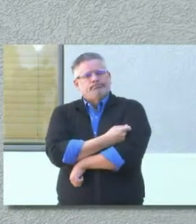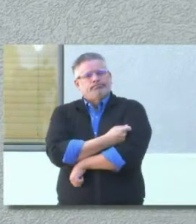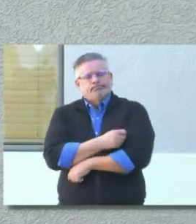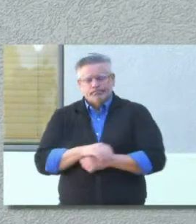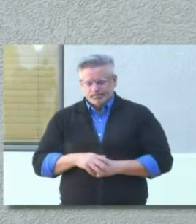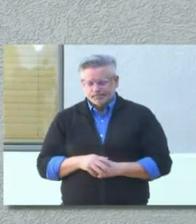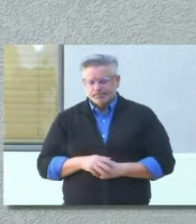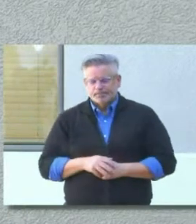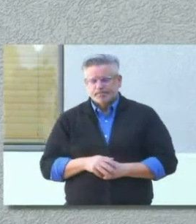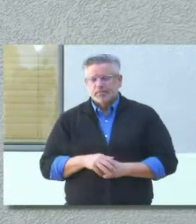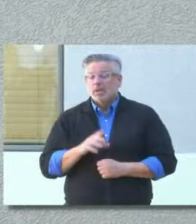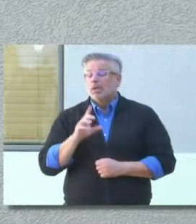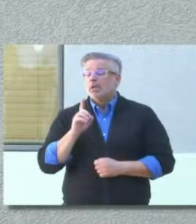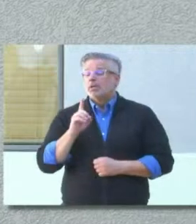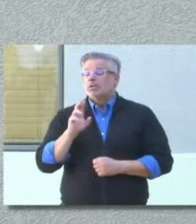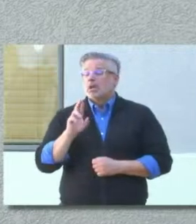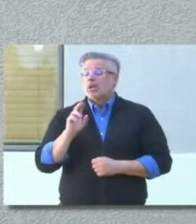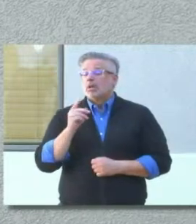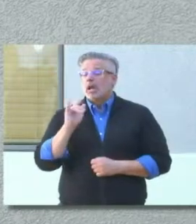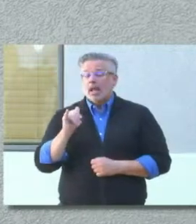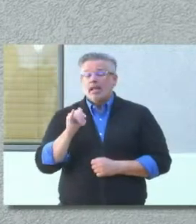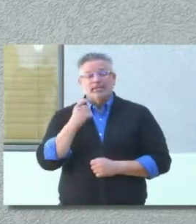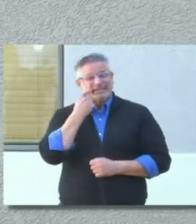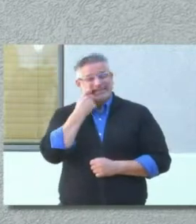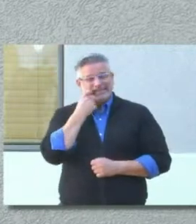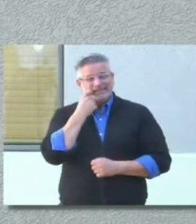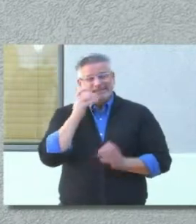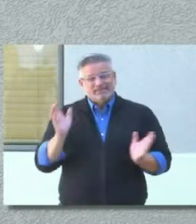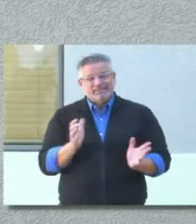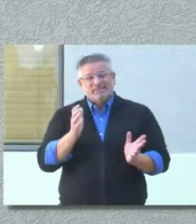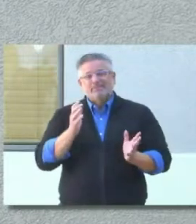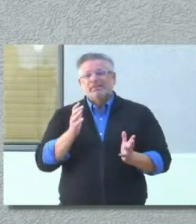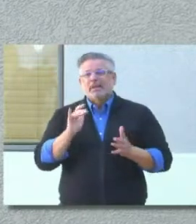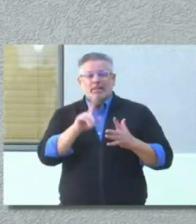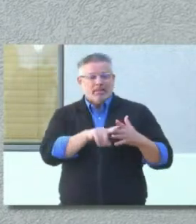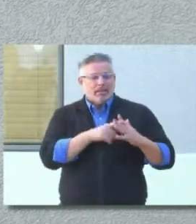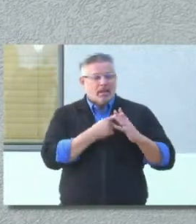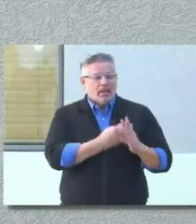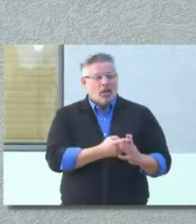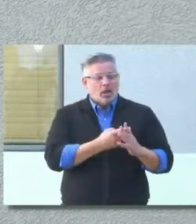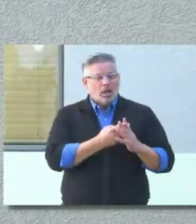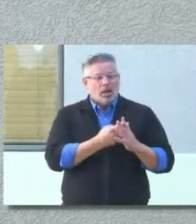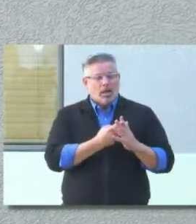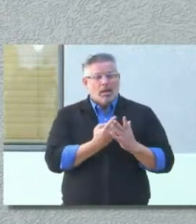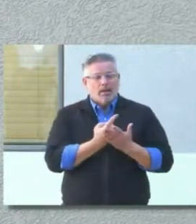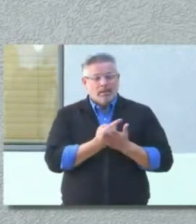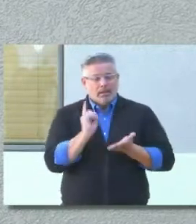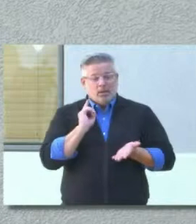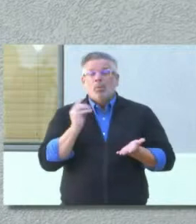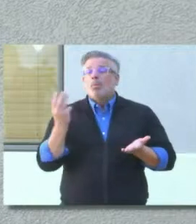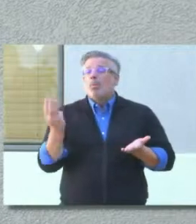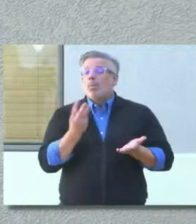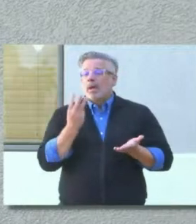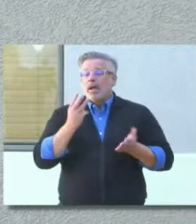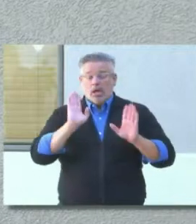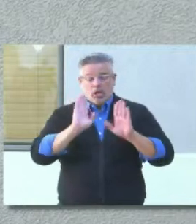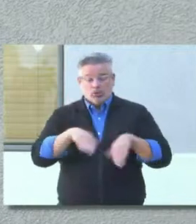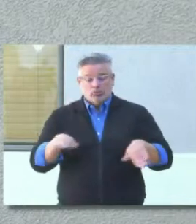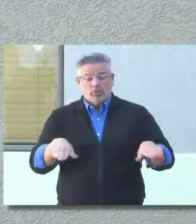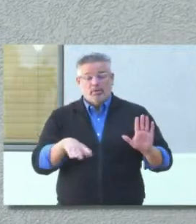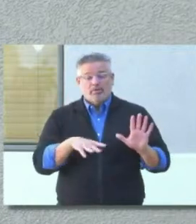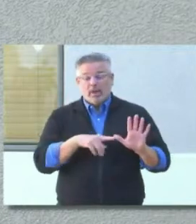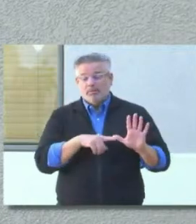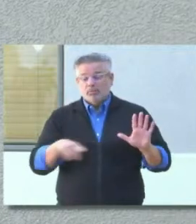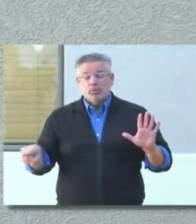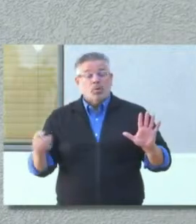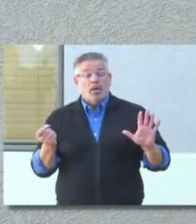dose. Dr. Galley updated you on the efforts that were initiated and launched last Wednesday to get our children 5